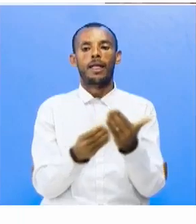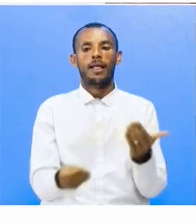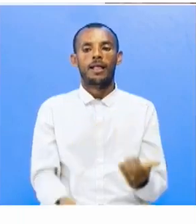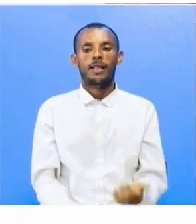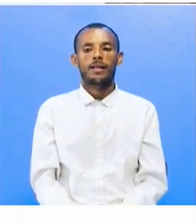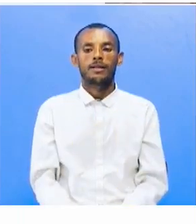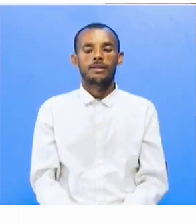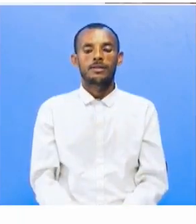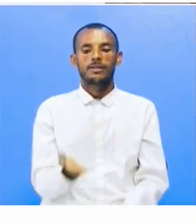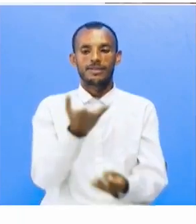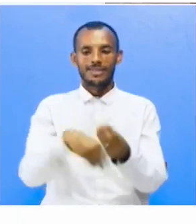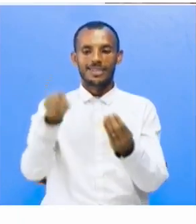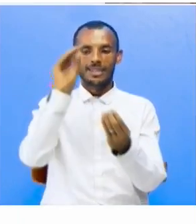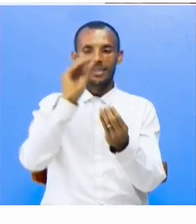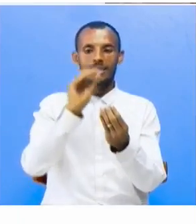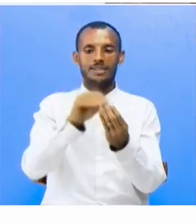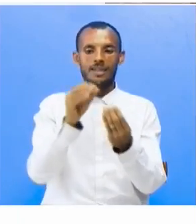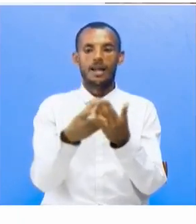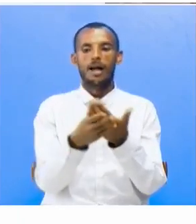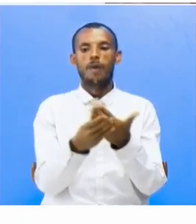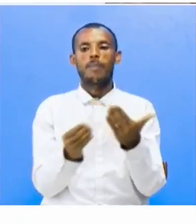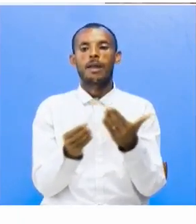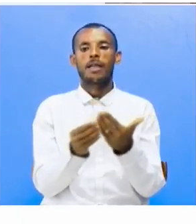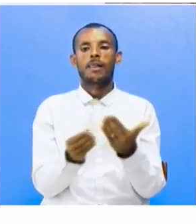The extra money